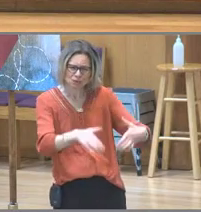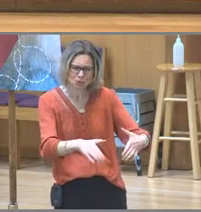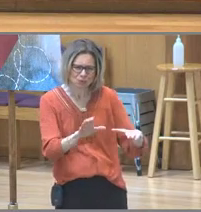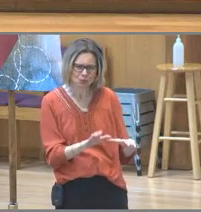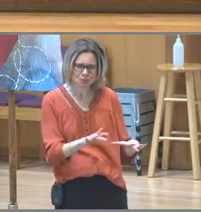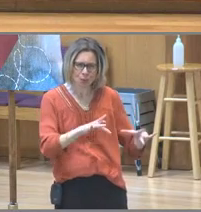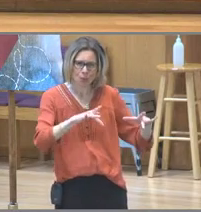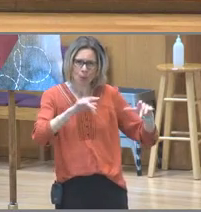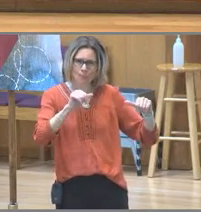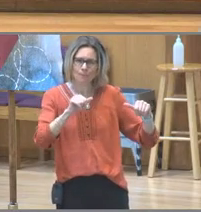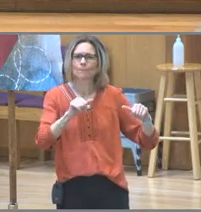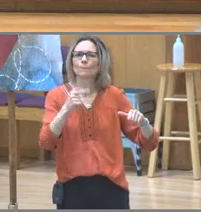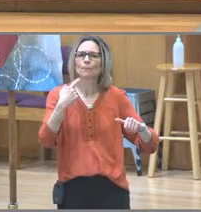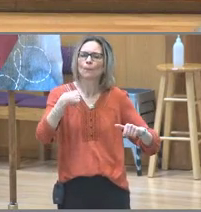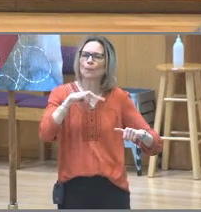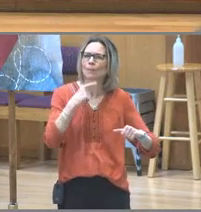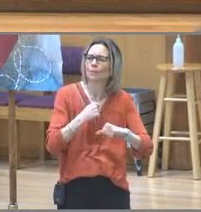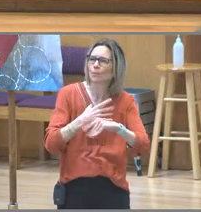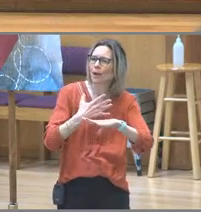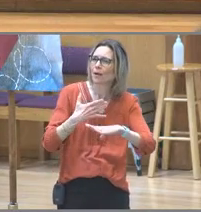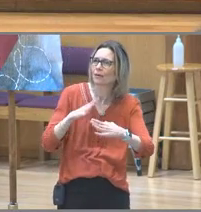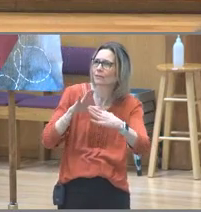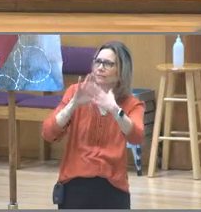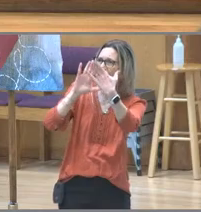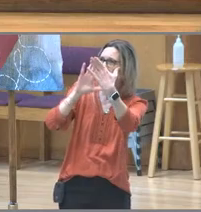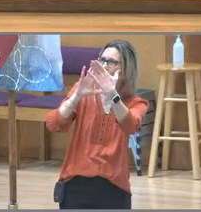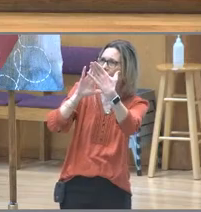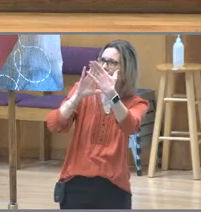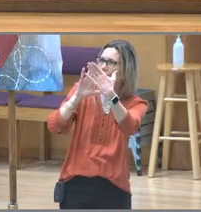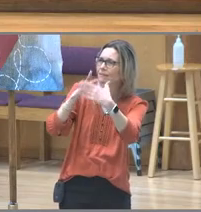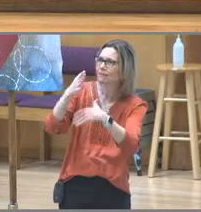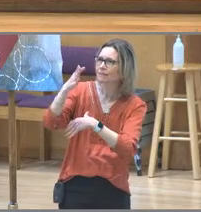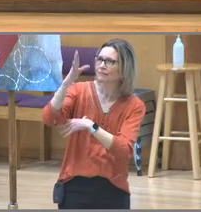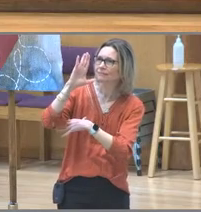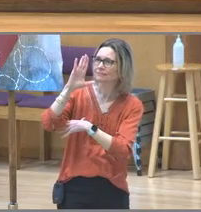we prepare to encounter the divine.